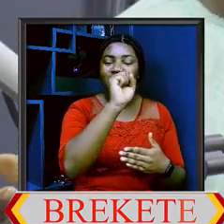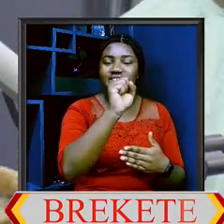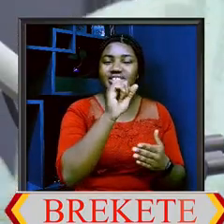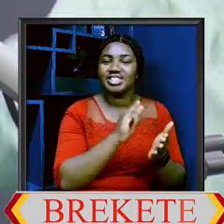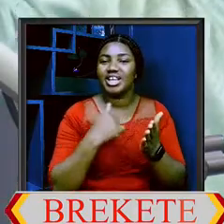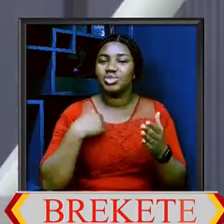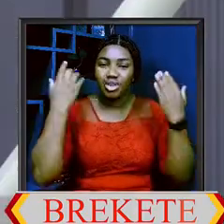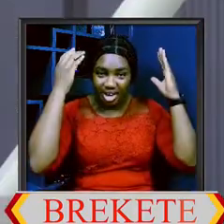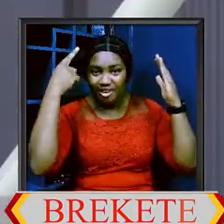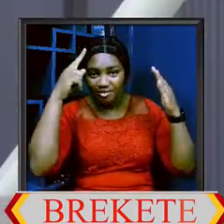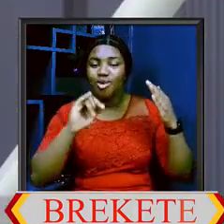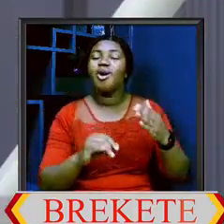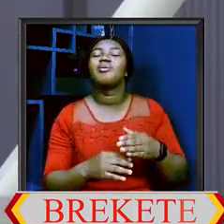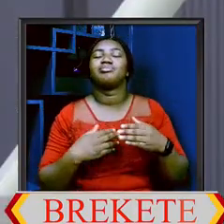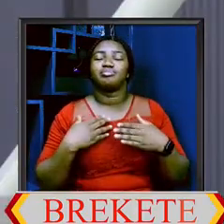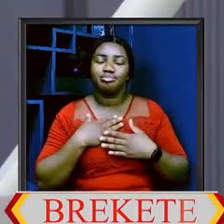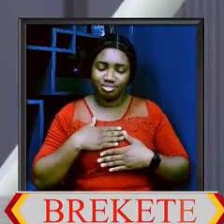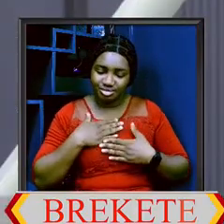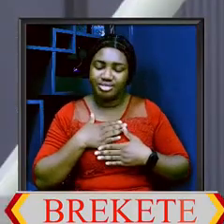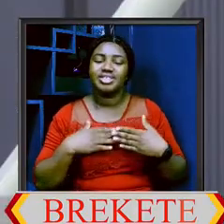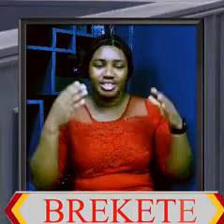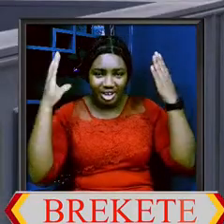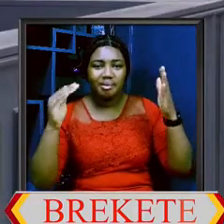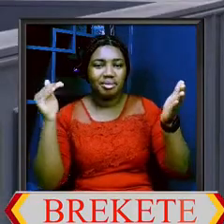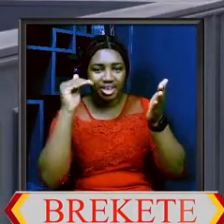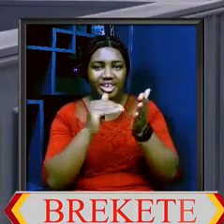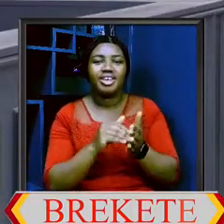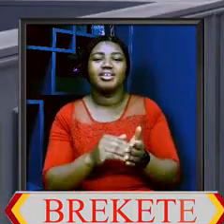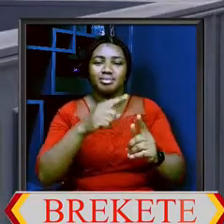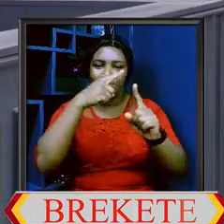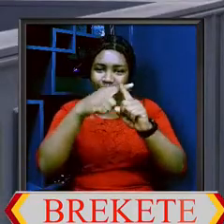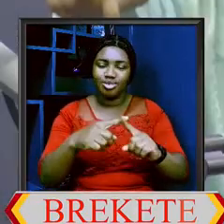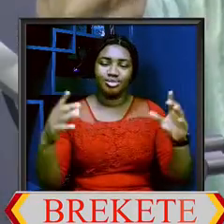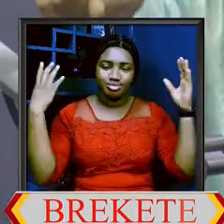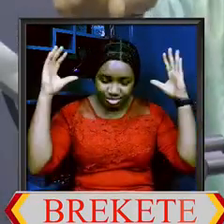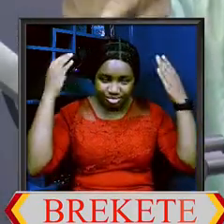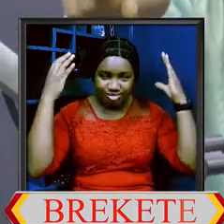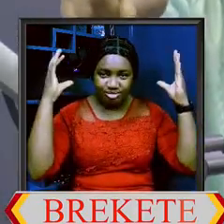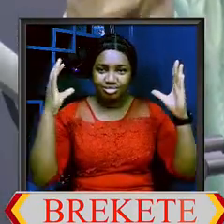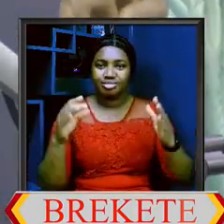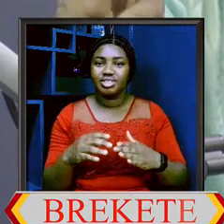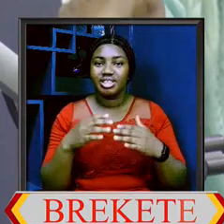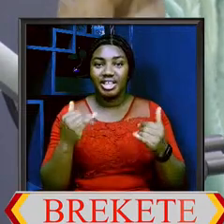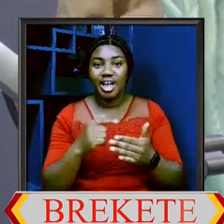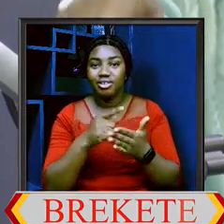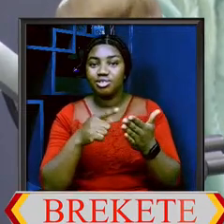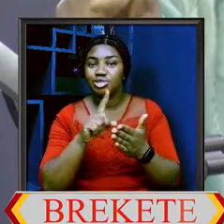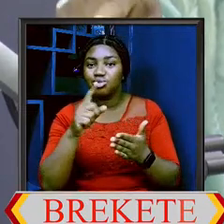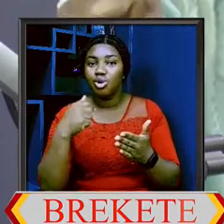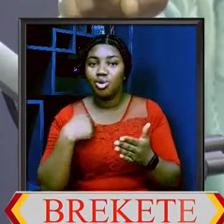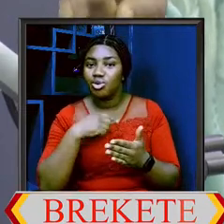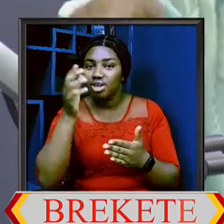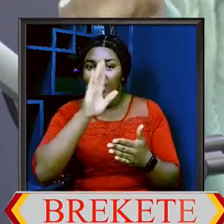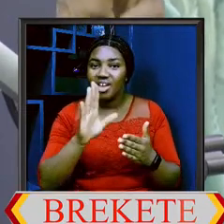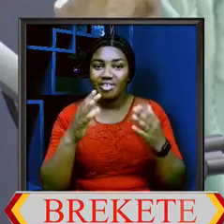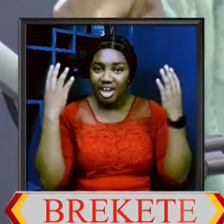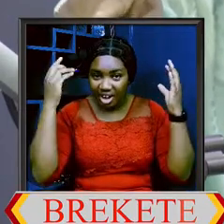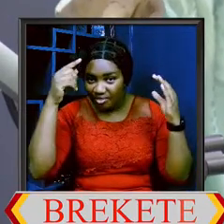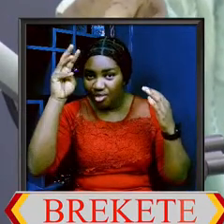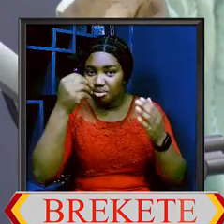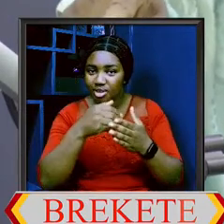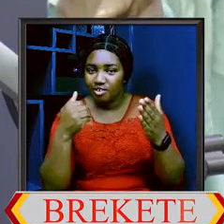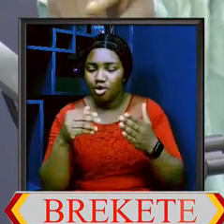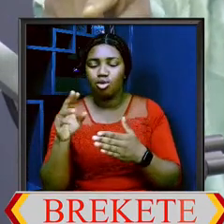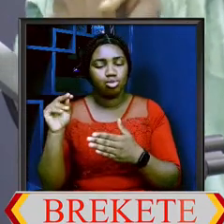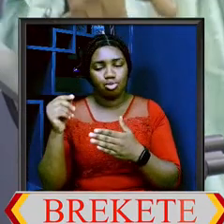them make we add Applause that this one we be never CL for him before CL